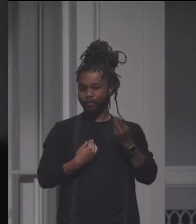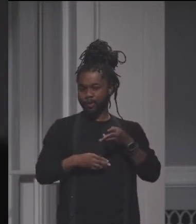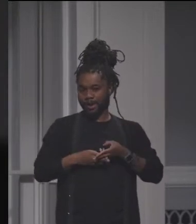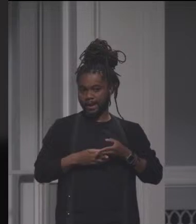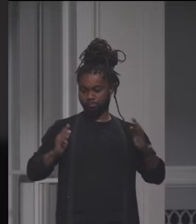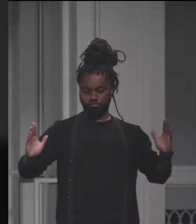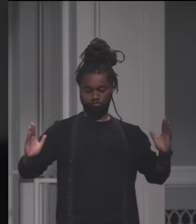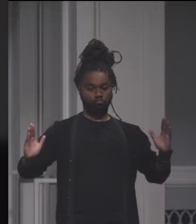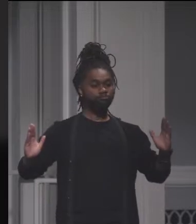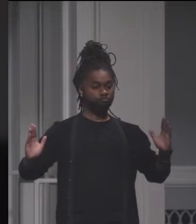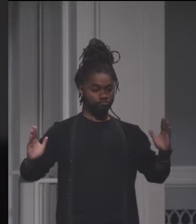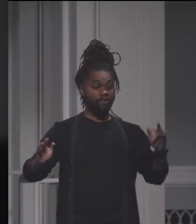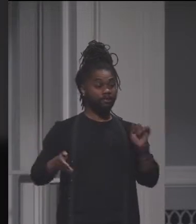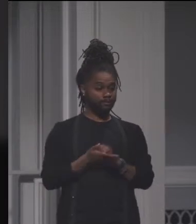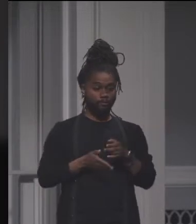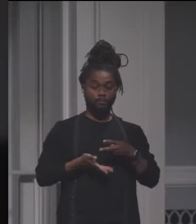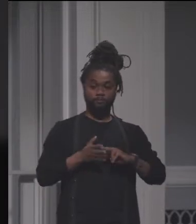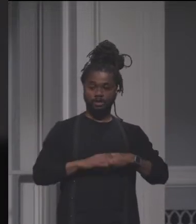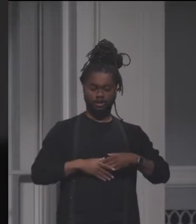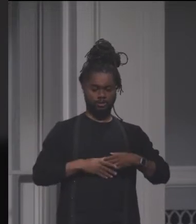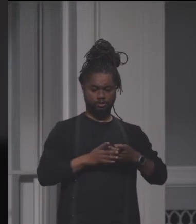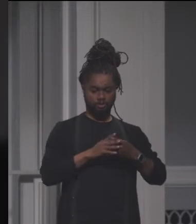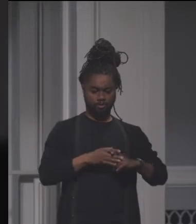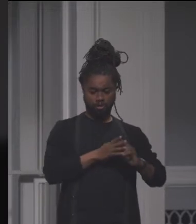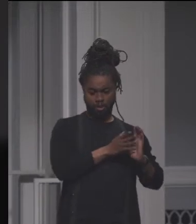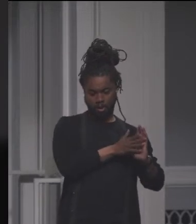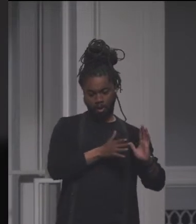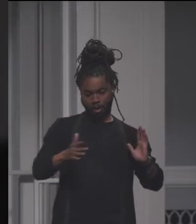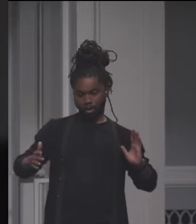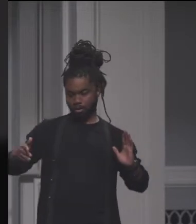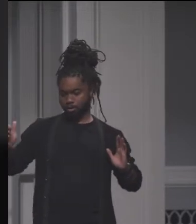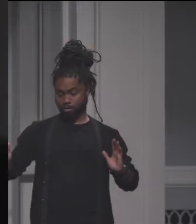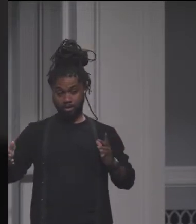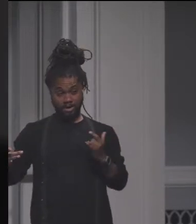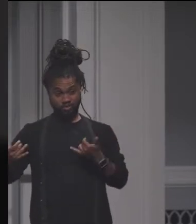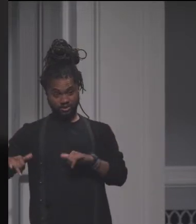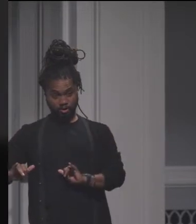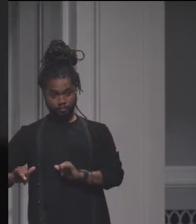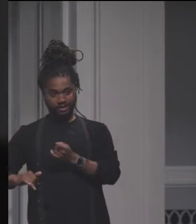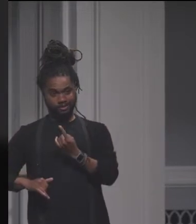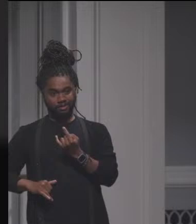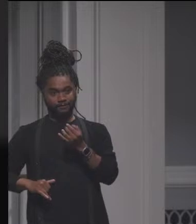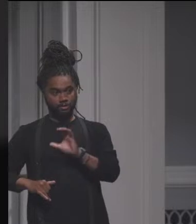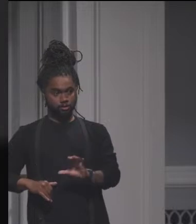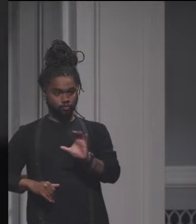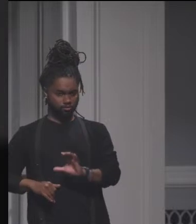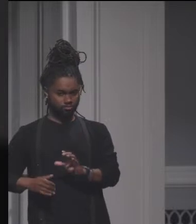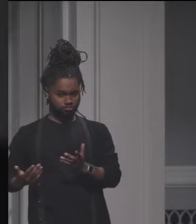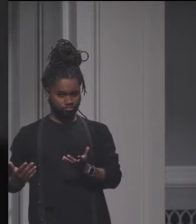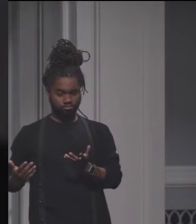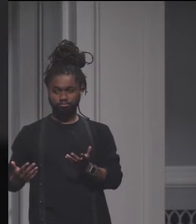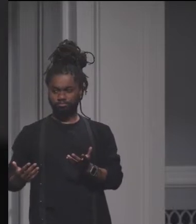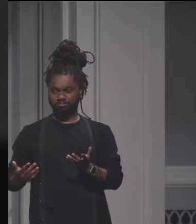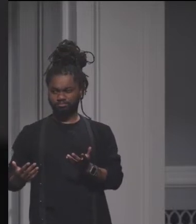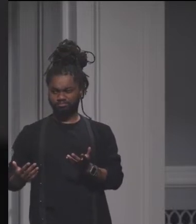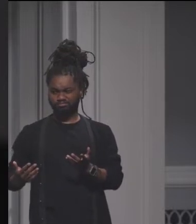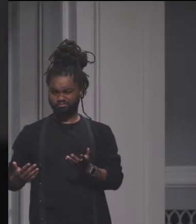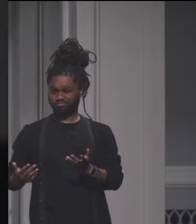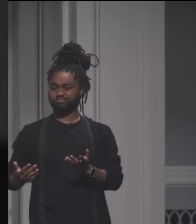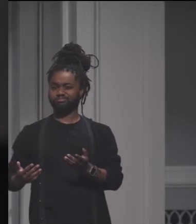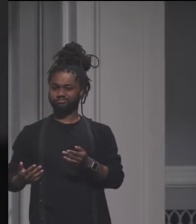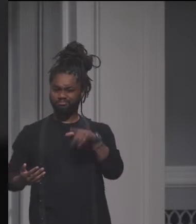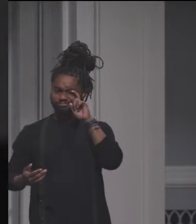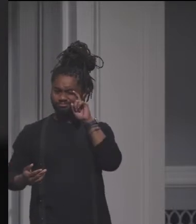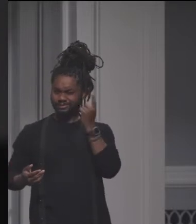This would mean that the beginning of this period in history we are in would be the 11th century. Has something changed since